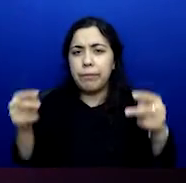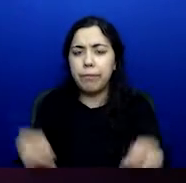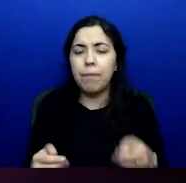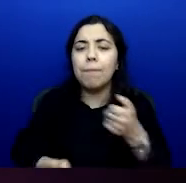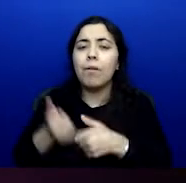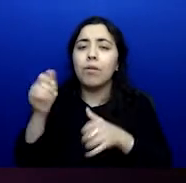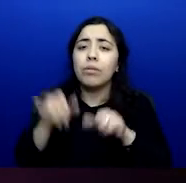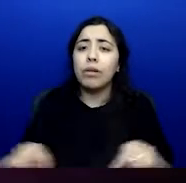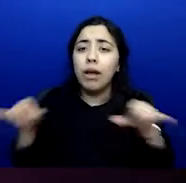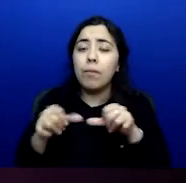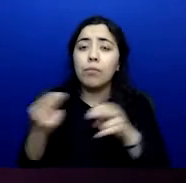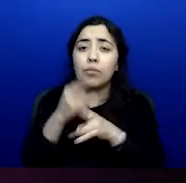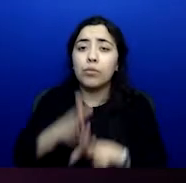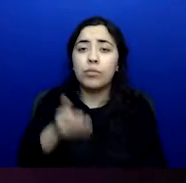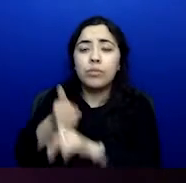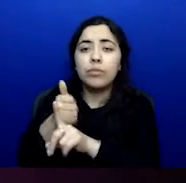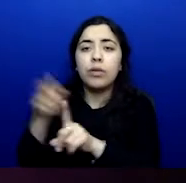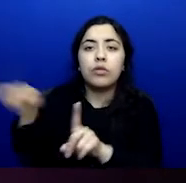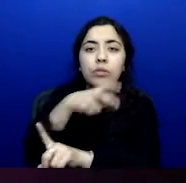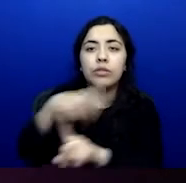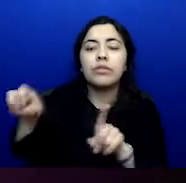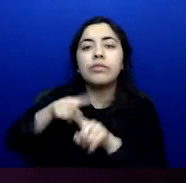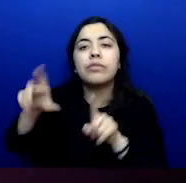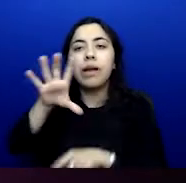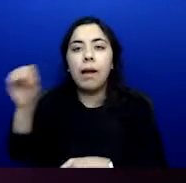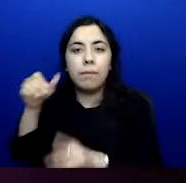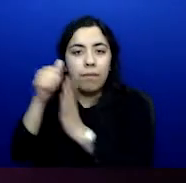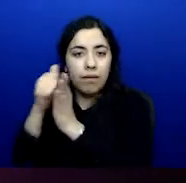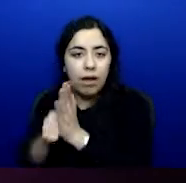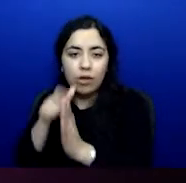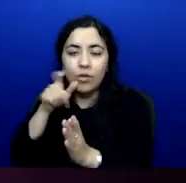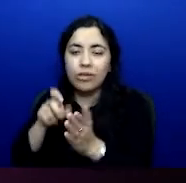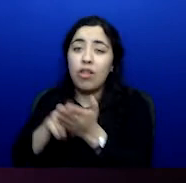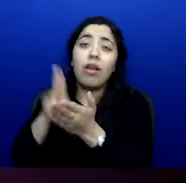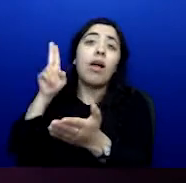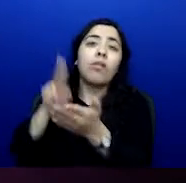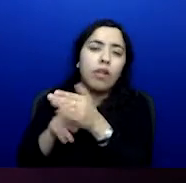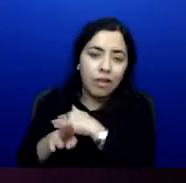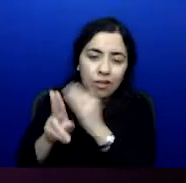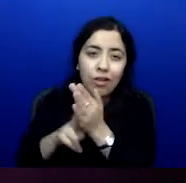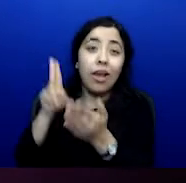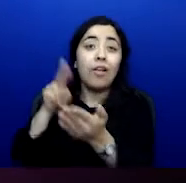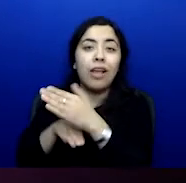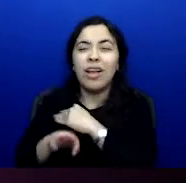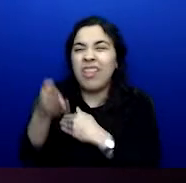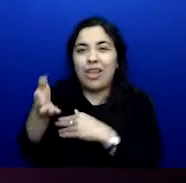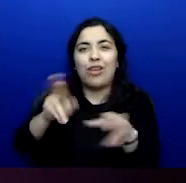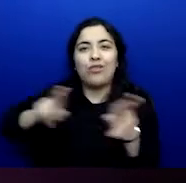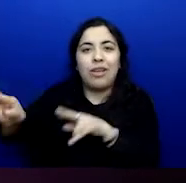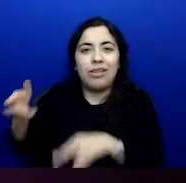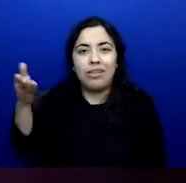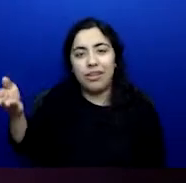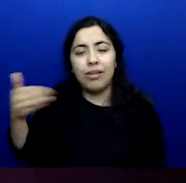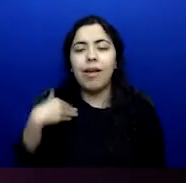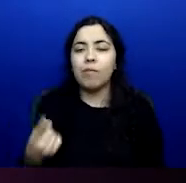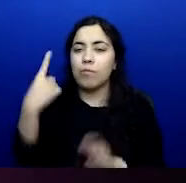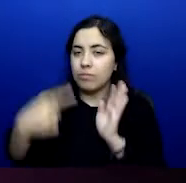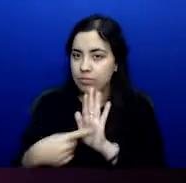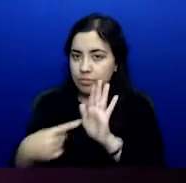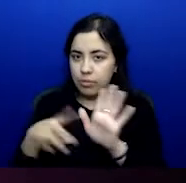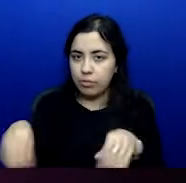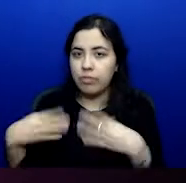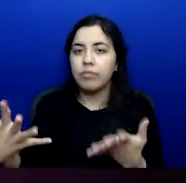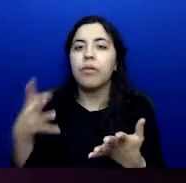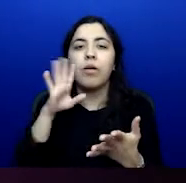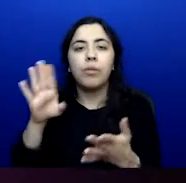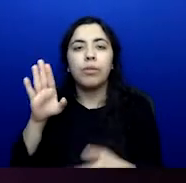the user switch between different company accounts without logging back and logging back in. And we have an example of how to do this in the